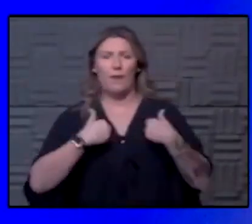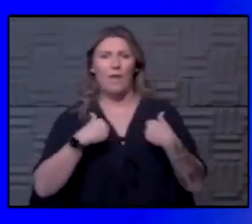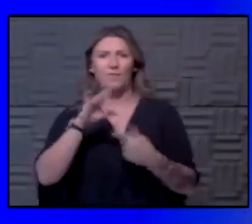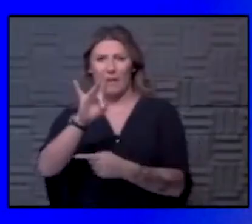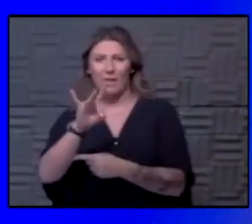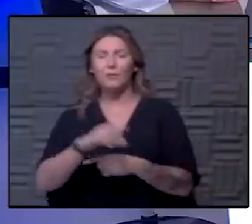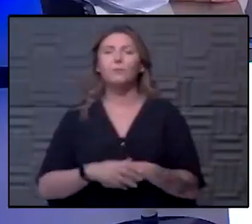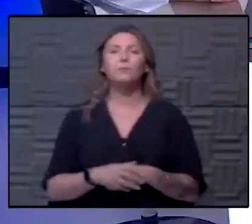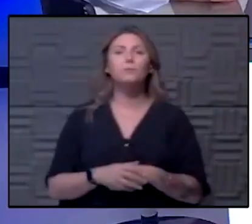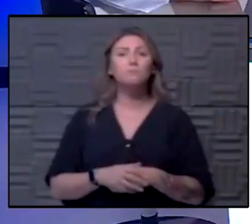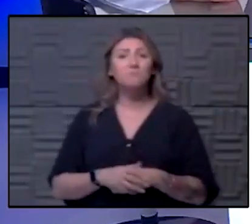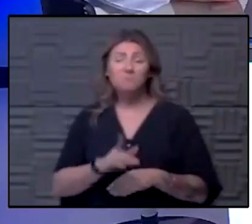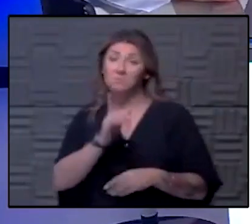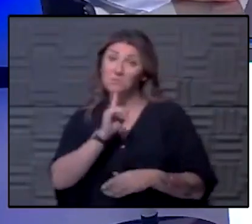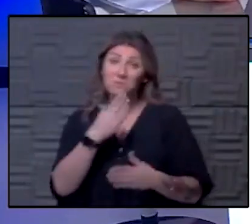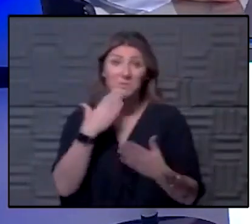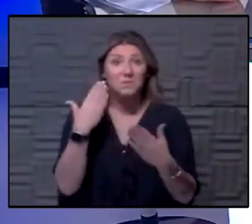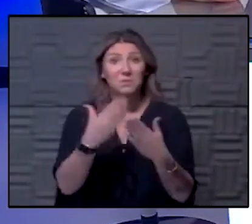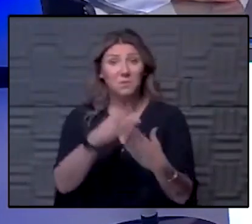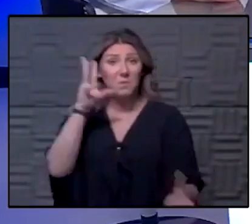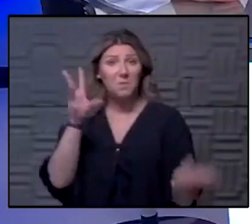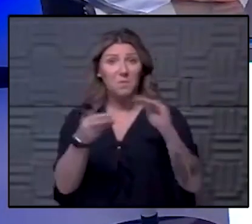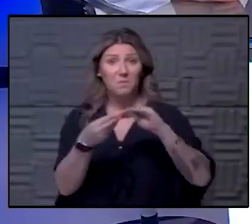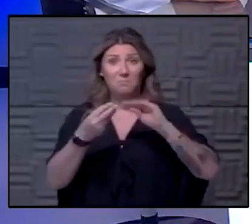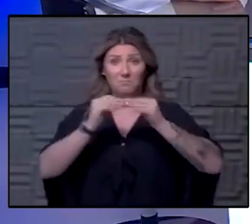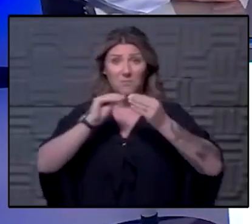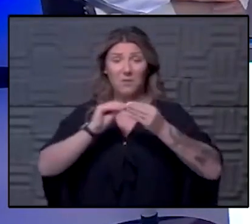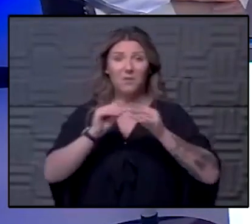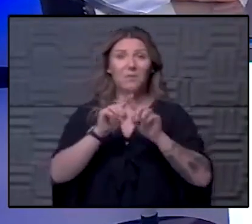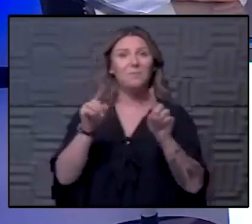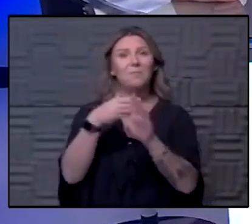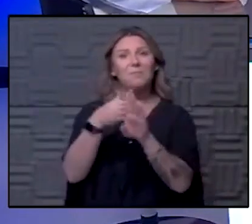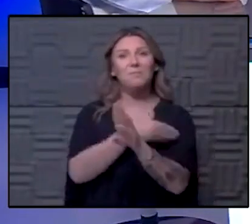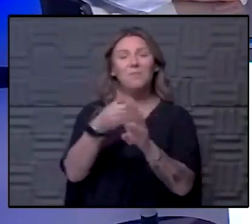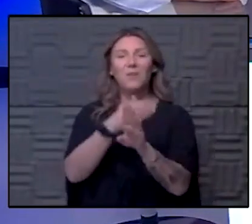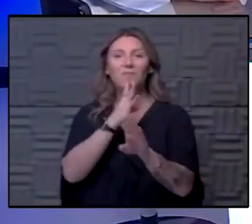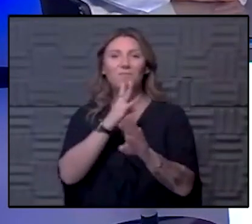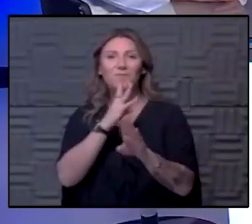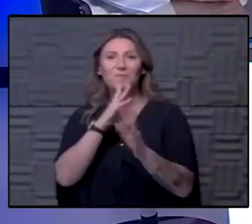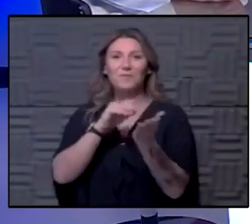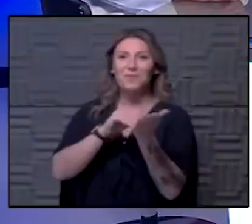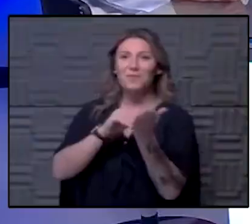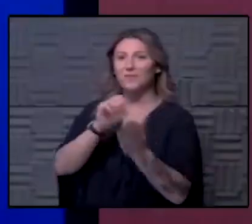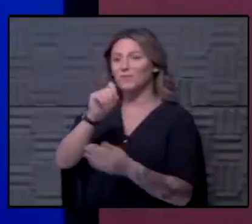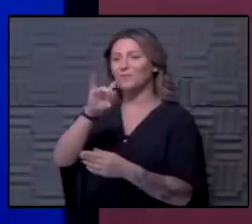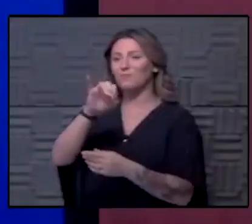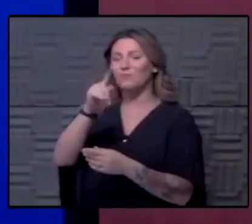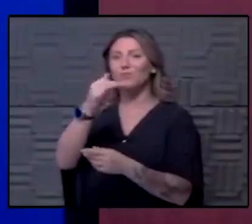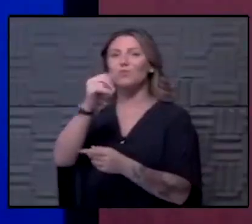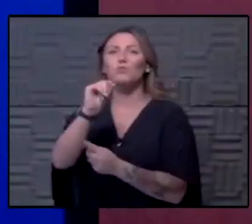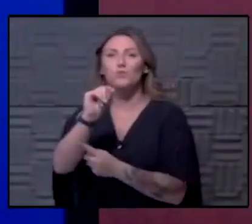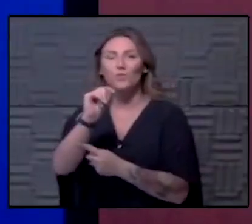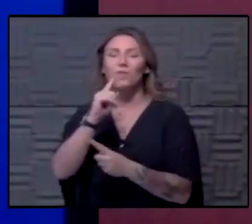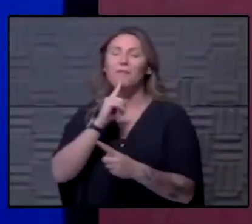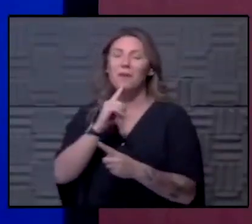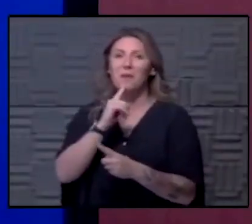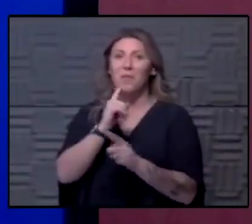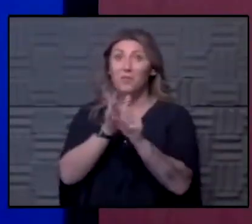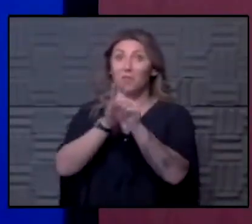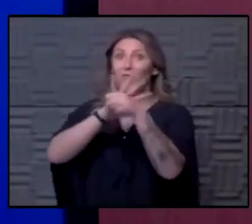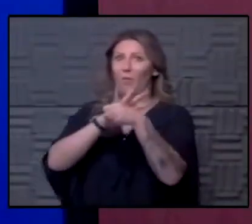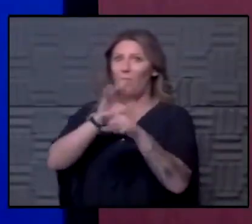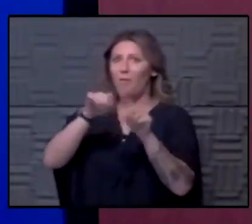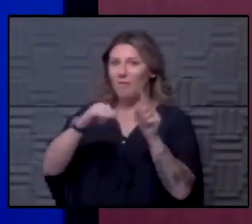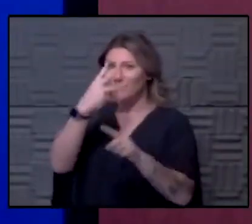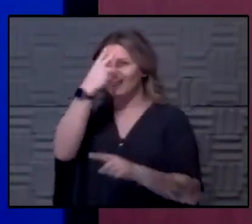So really pretty good, darn good numbers overall. We're pretty happy about it. All right, before we talk to Dr. Stewart about coronasomnia, I got it right that